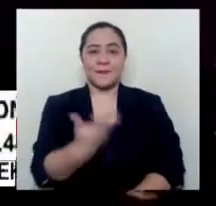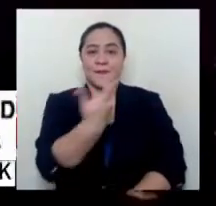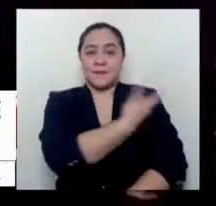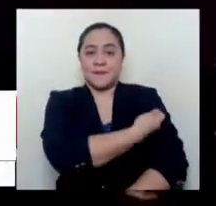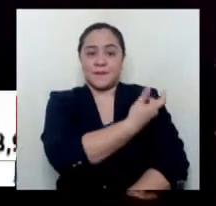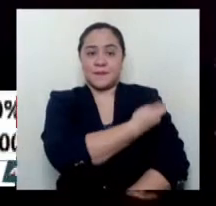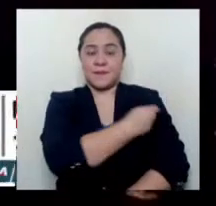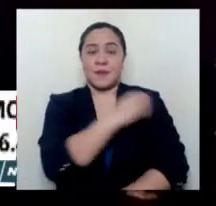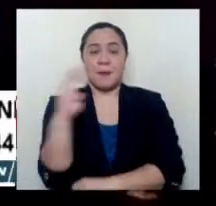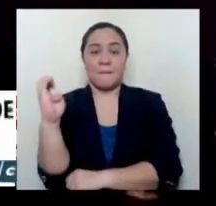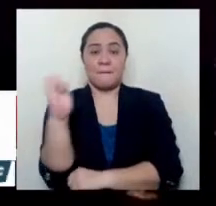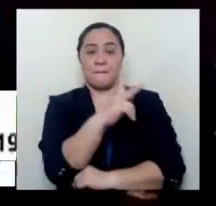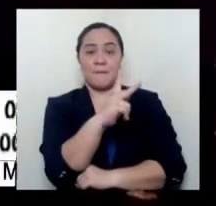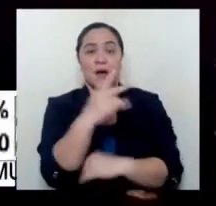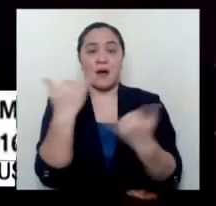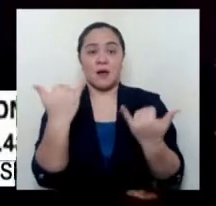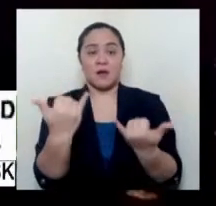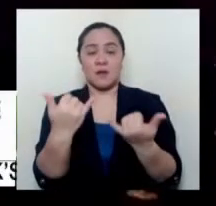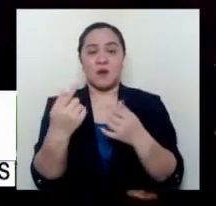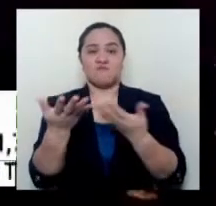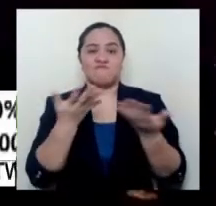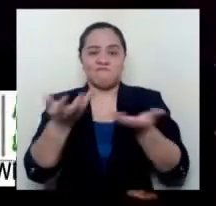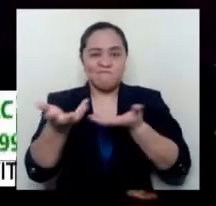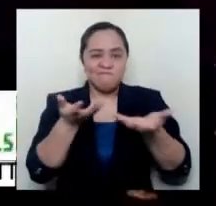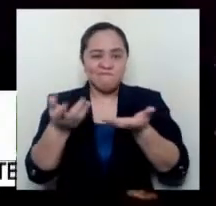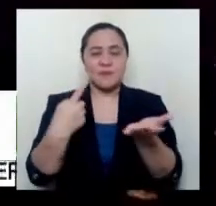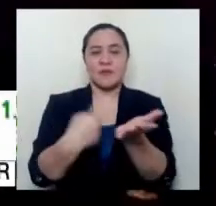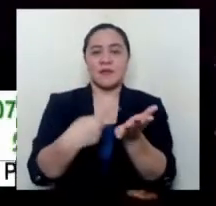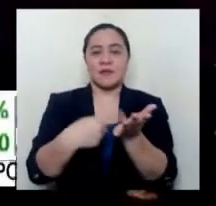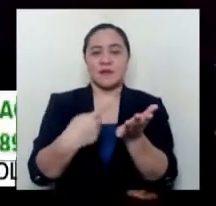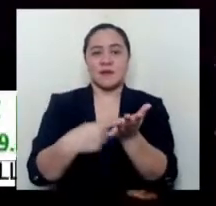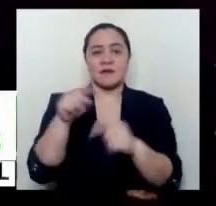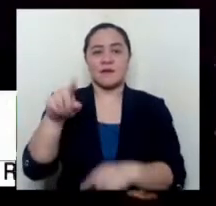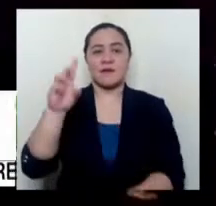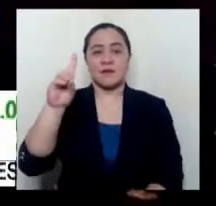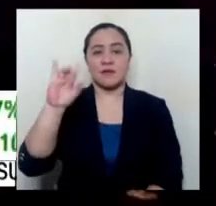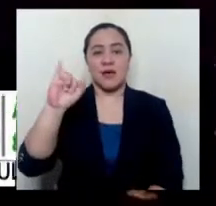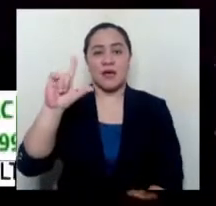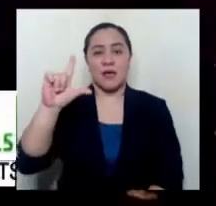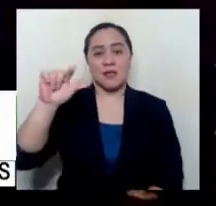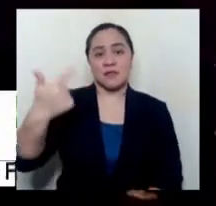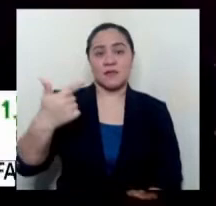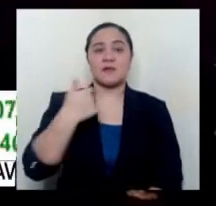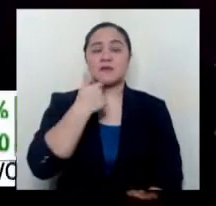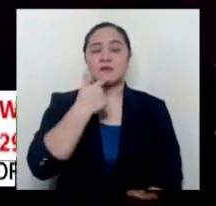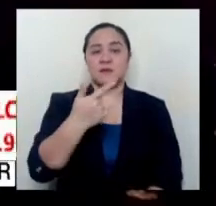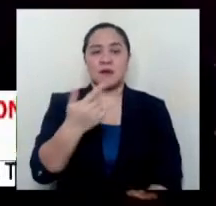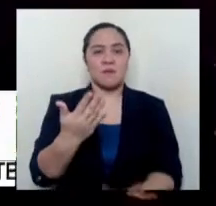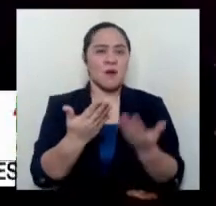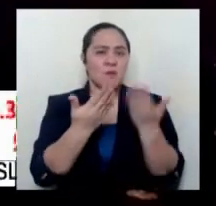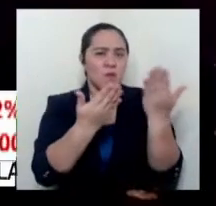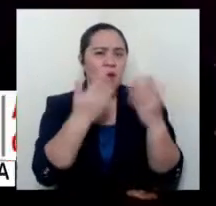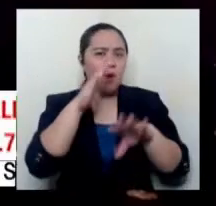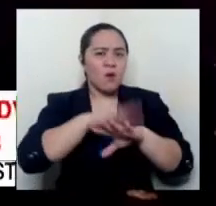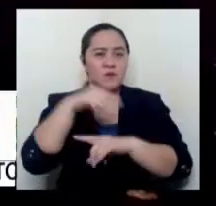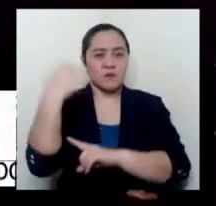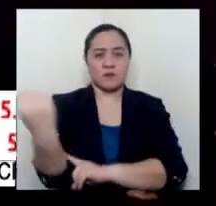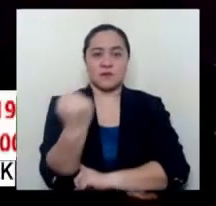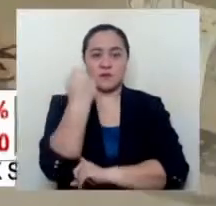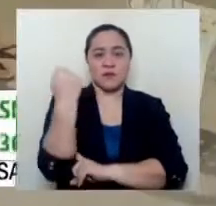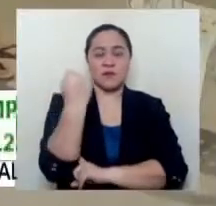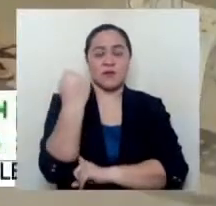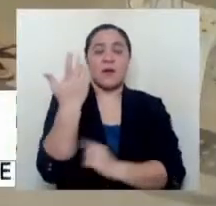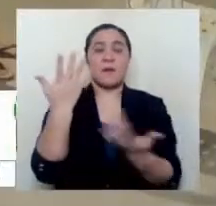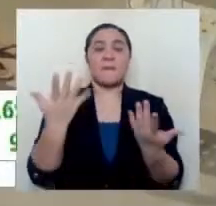Vaccine mandates back in the conversation. See, an official of the Interior Department had raised the prospect on Saturday of the possibility